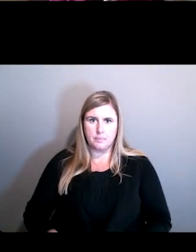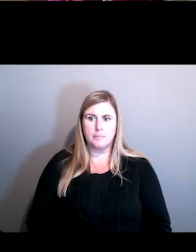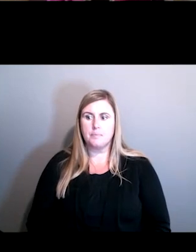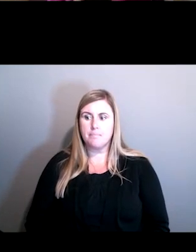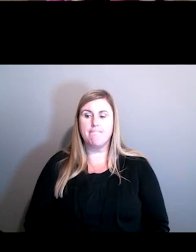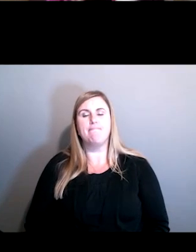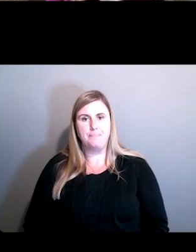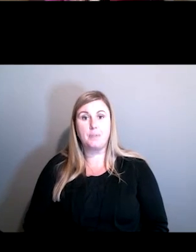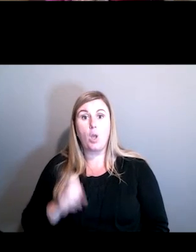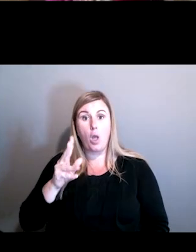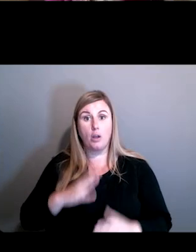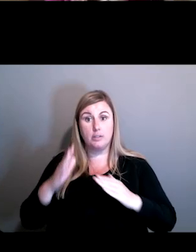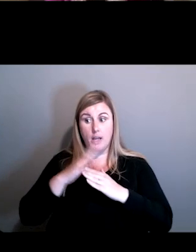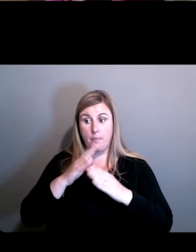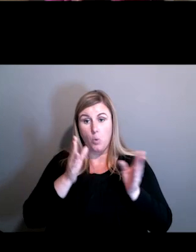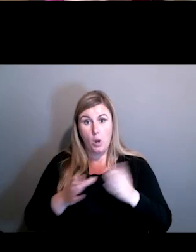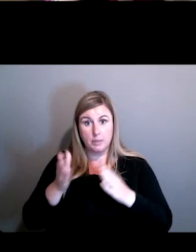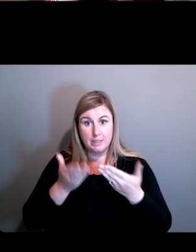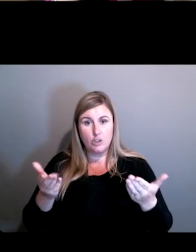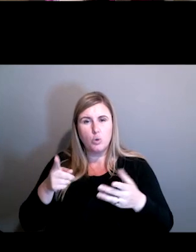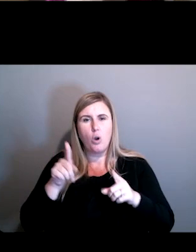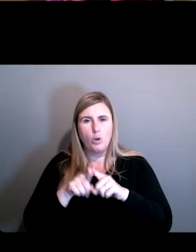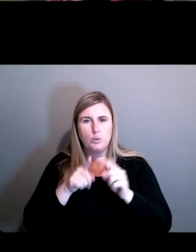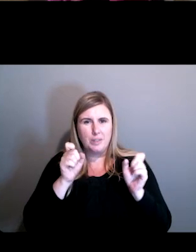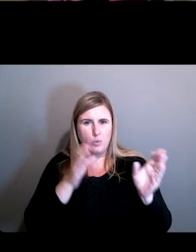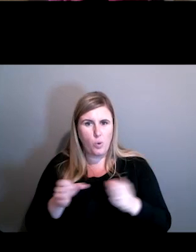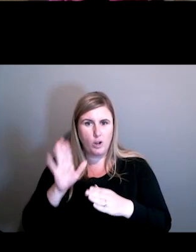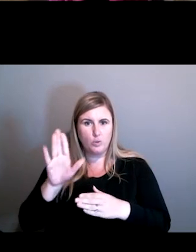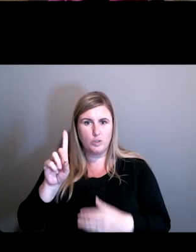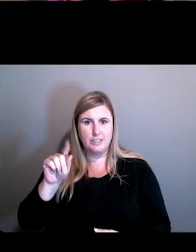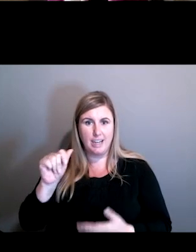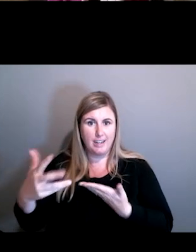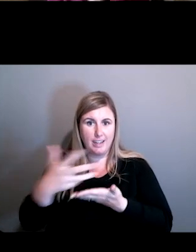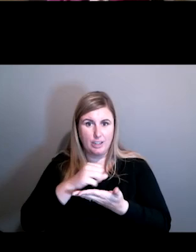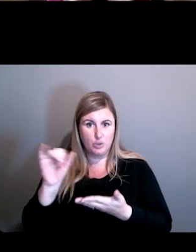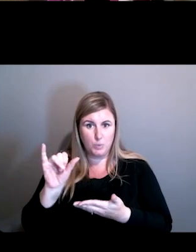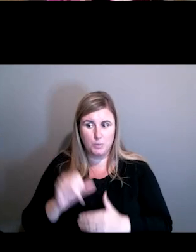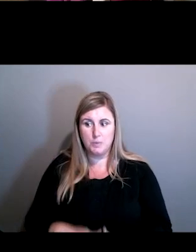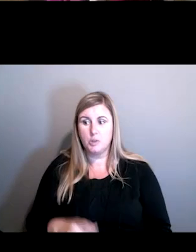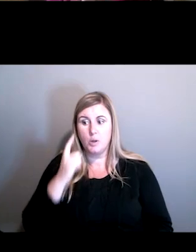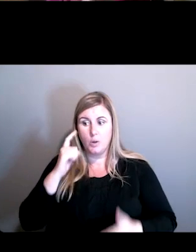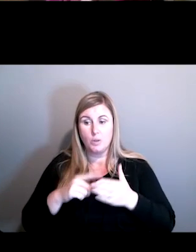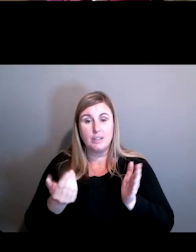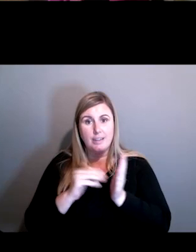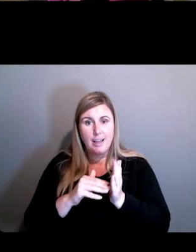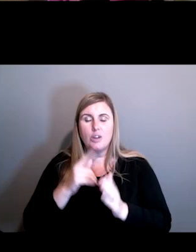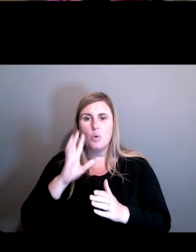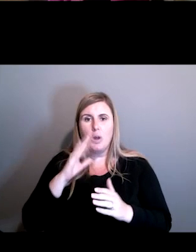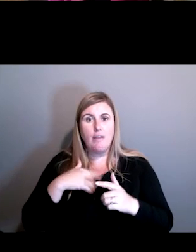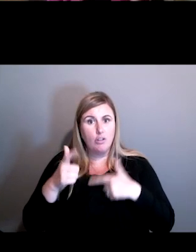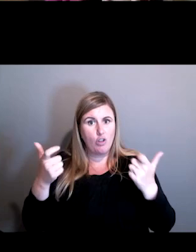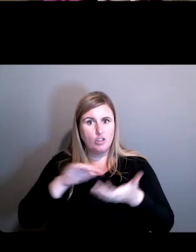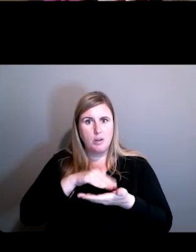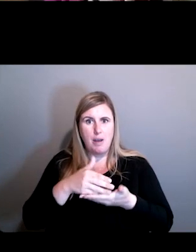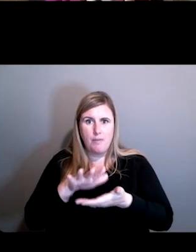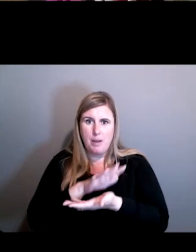Okay, and on top of organizing materials, you're going to organize your data collection. So you're going to notice, once again, you're going to have a large amount of